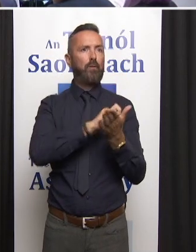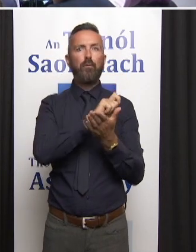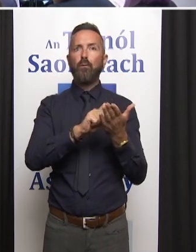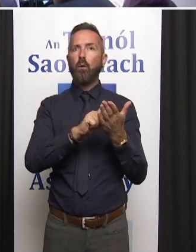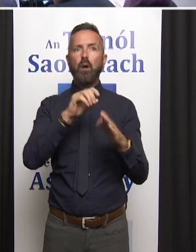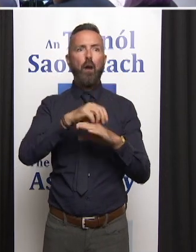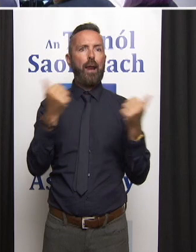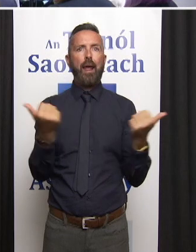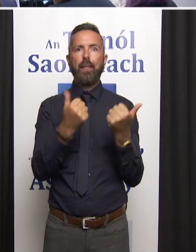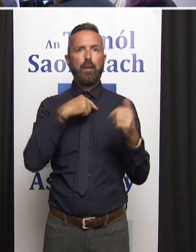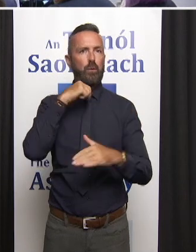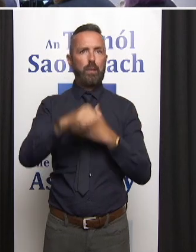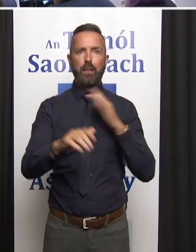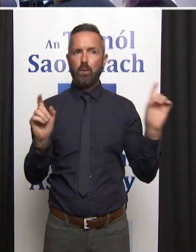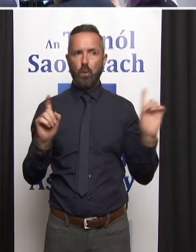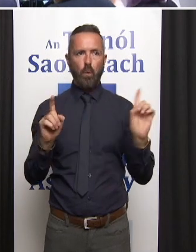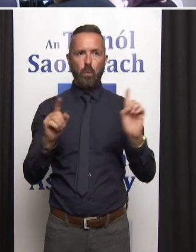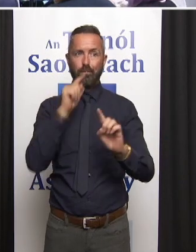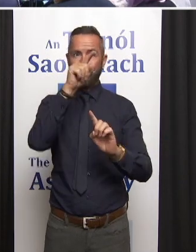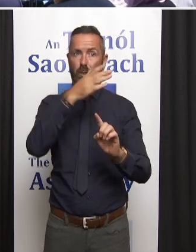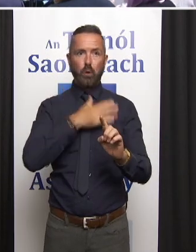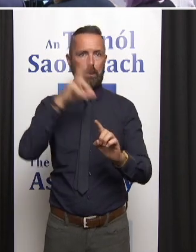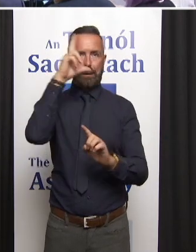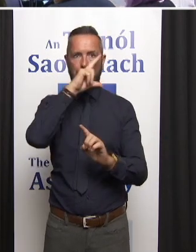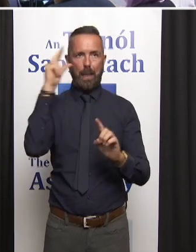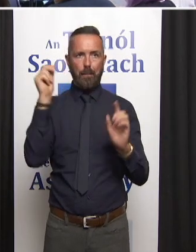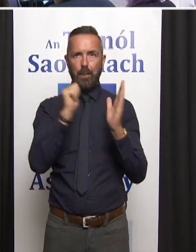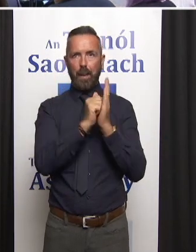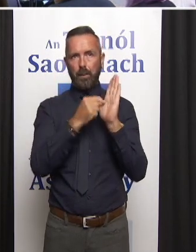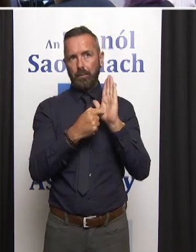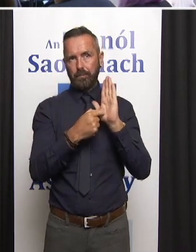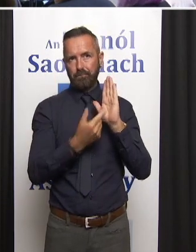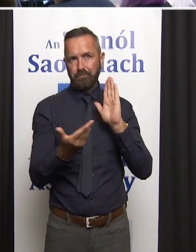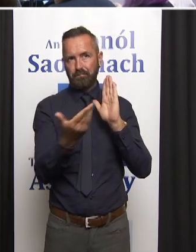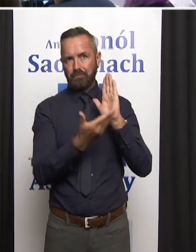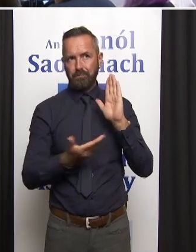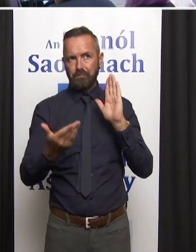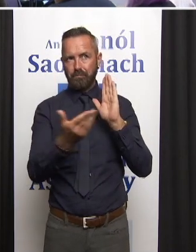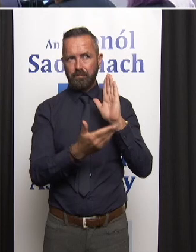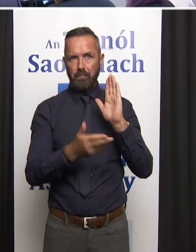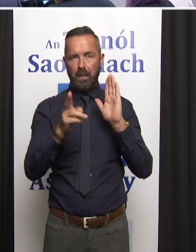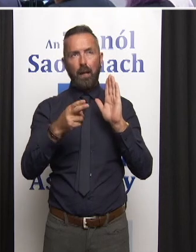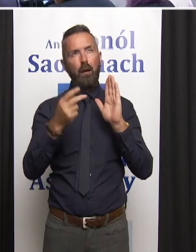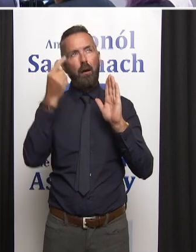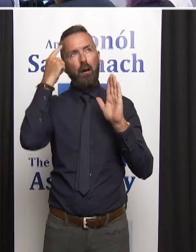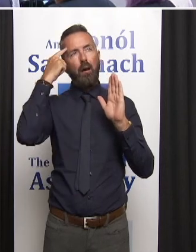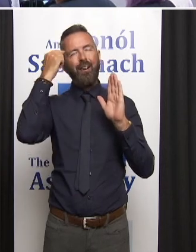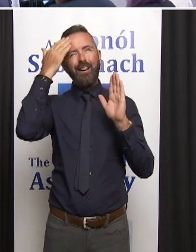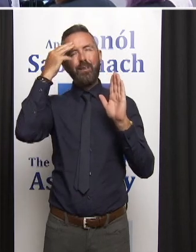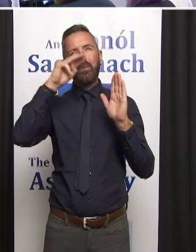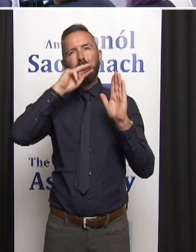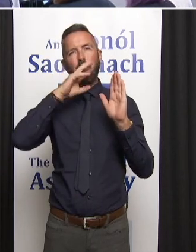on anything this afternoon. Those are the sample papers to generate some discussion so you can shape and